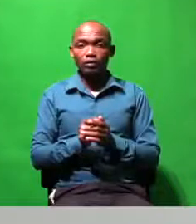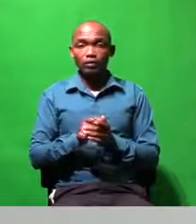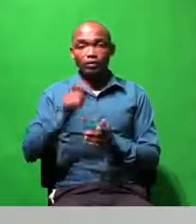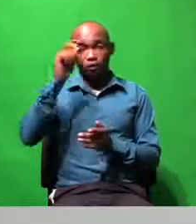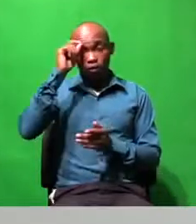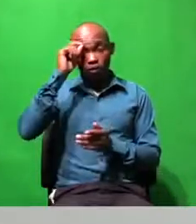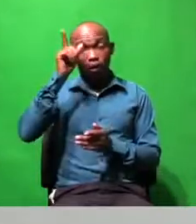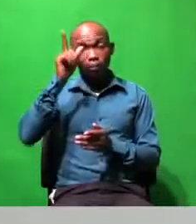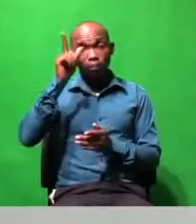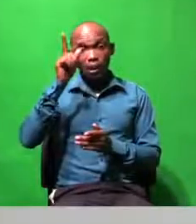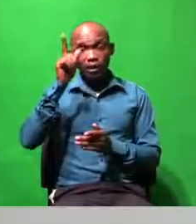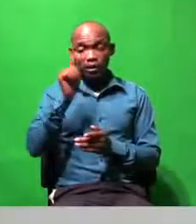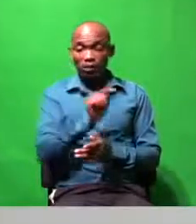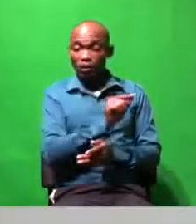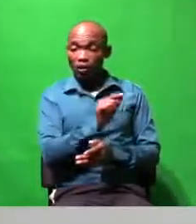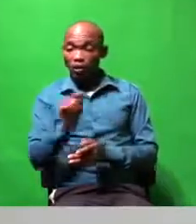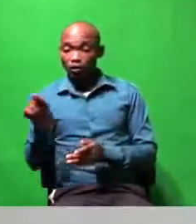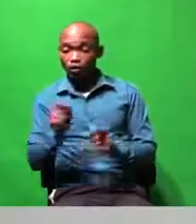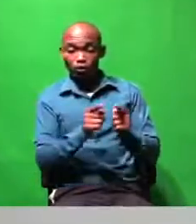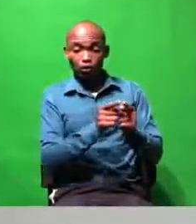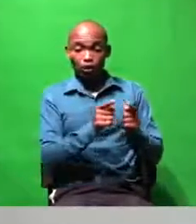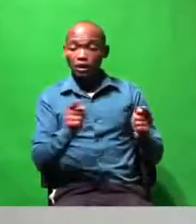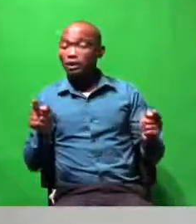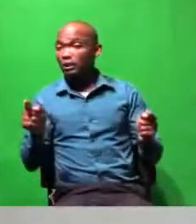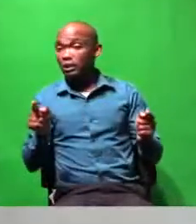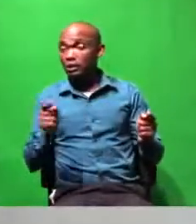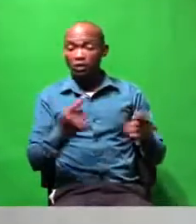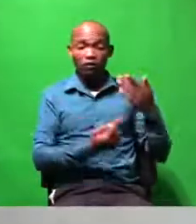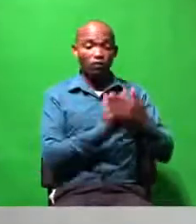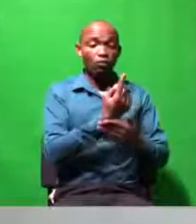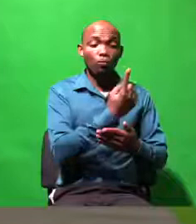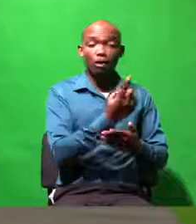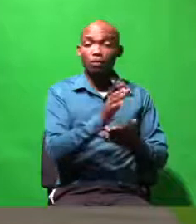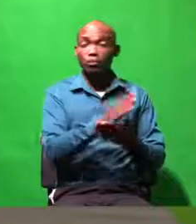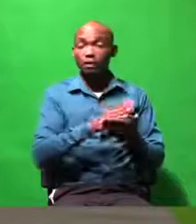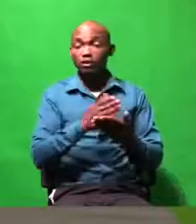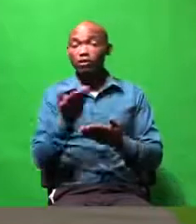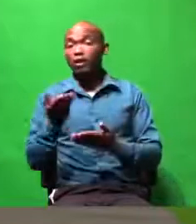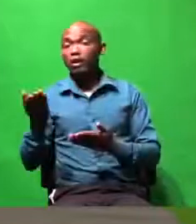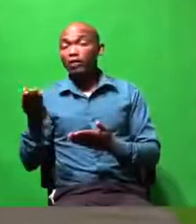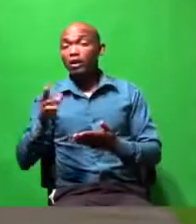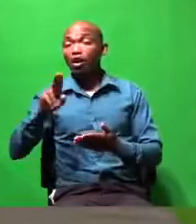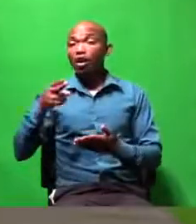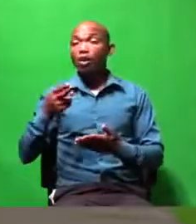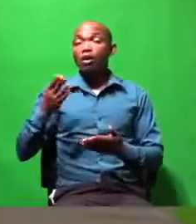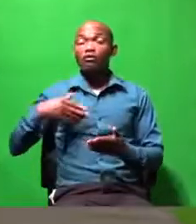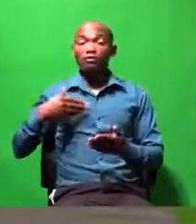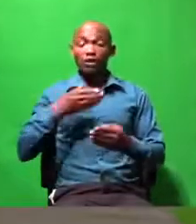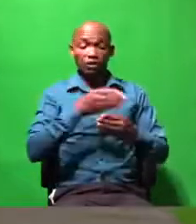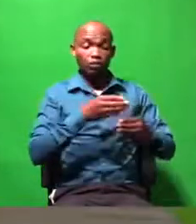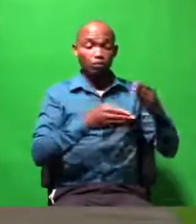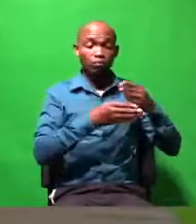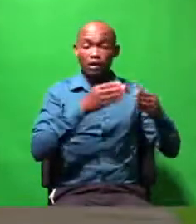Horizontal distance from one area to another, or we can say if you want to build the house and